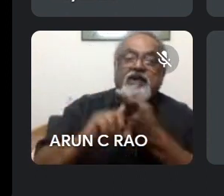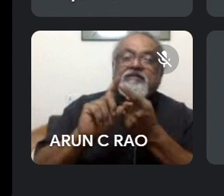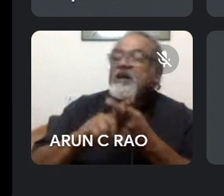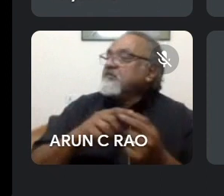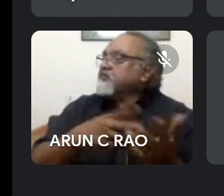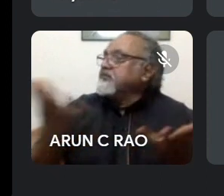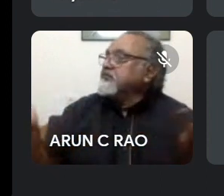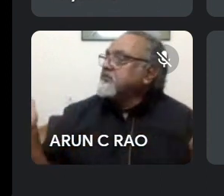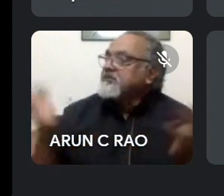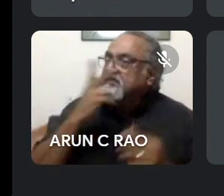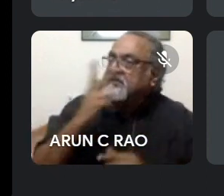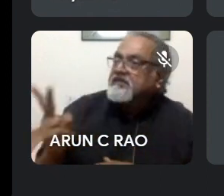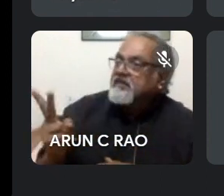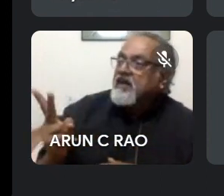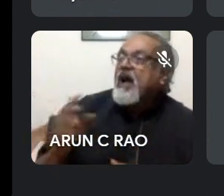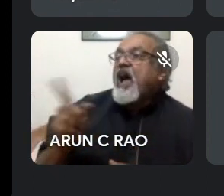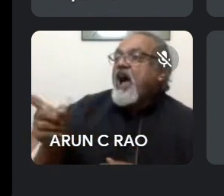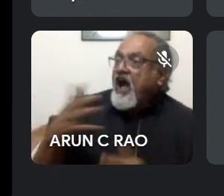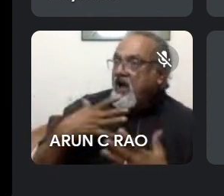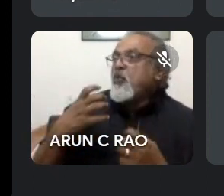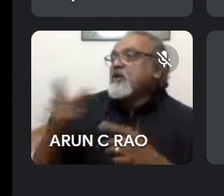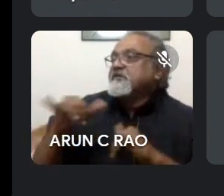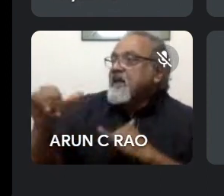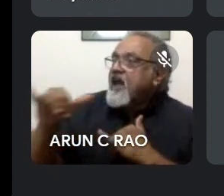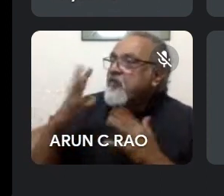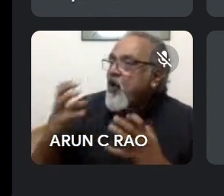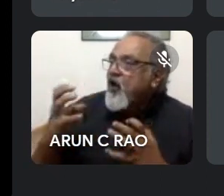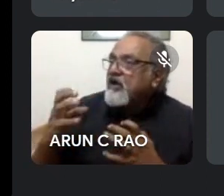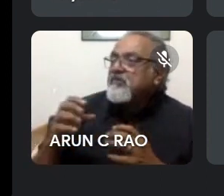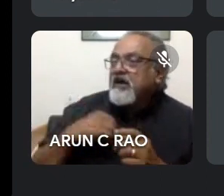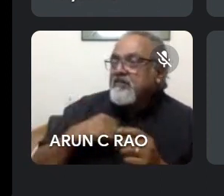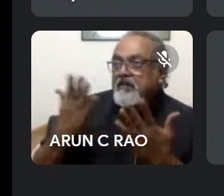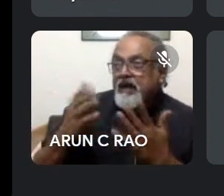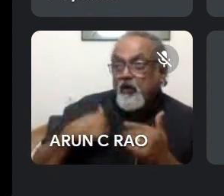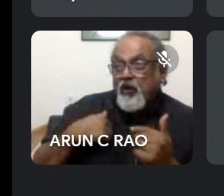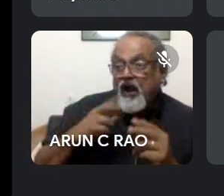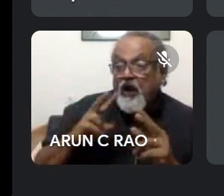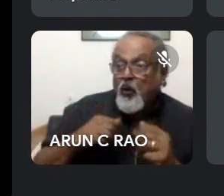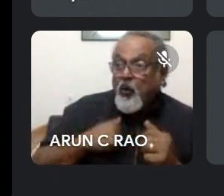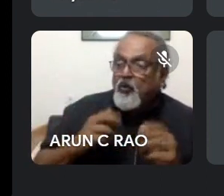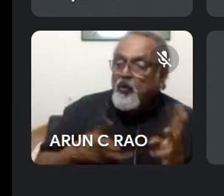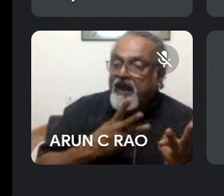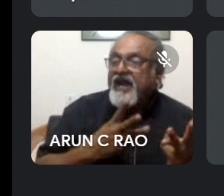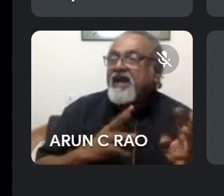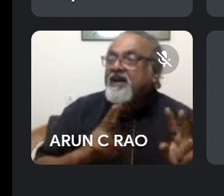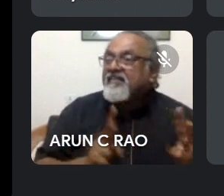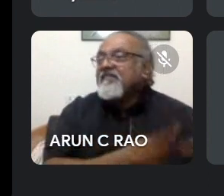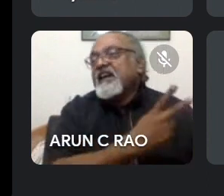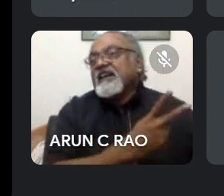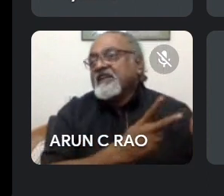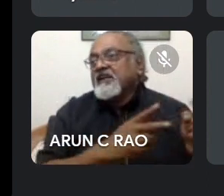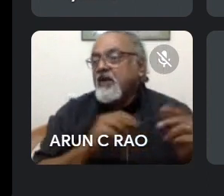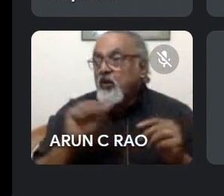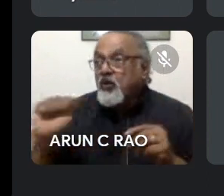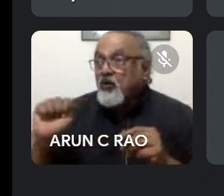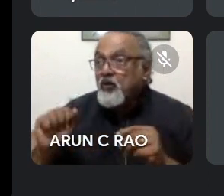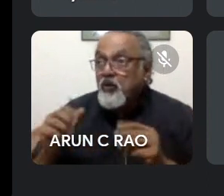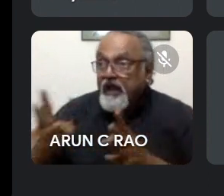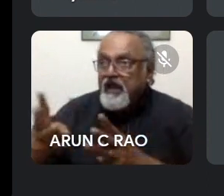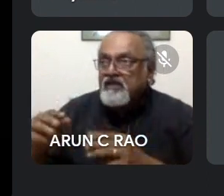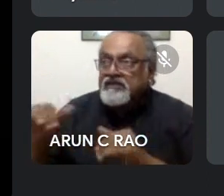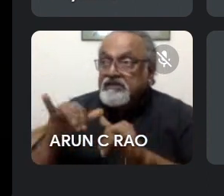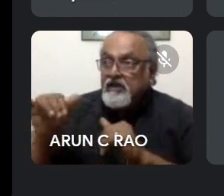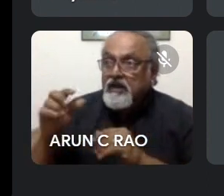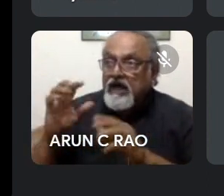minute someone doesn't encourage you, no, you're supposed to have to read it in this particular way, know that that person is saying something